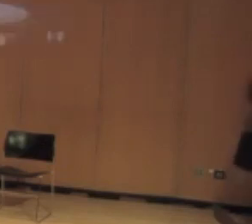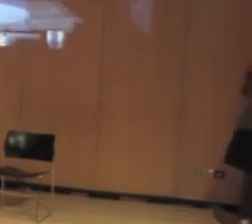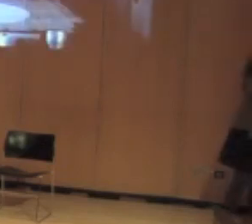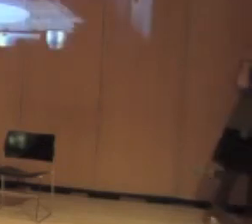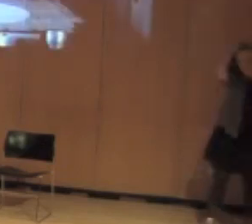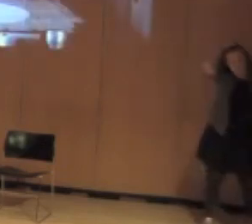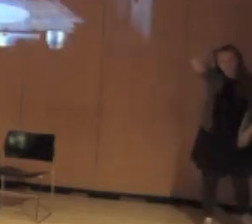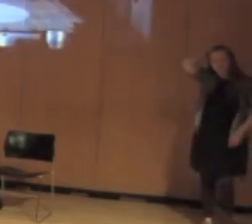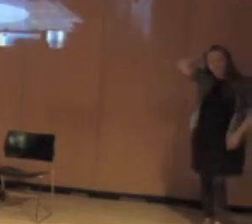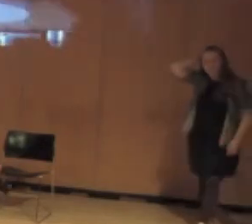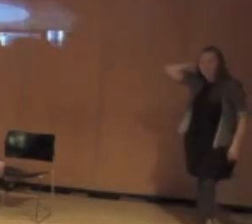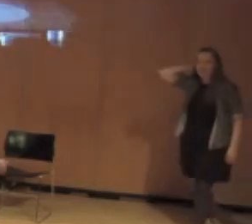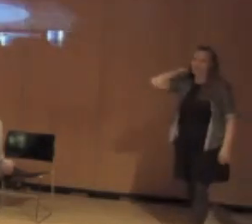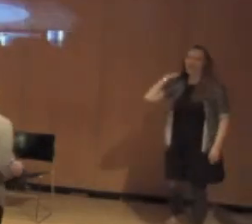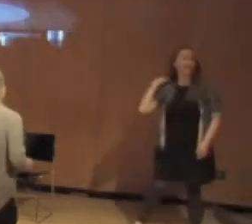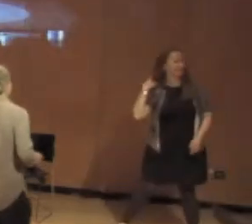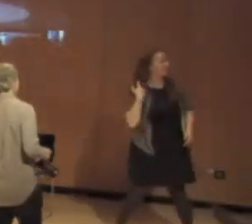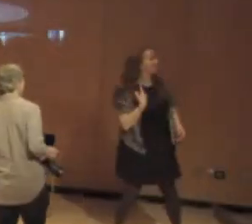e